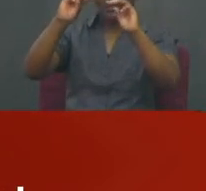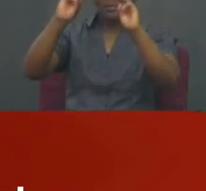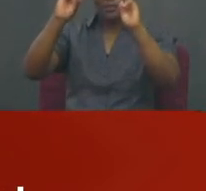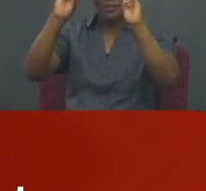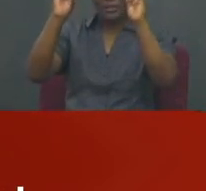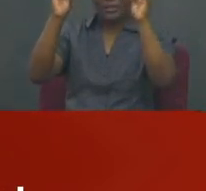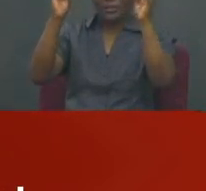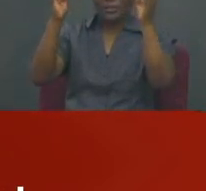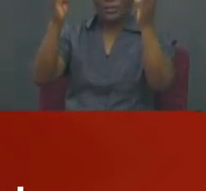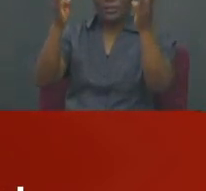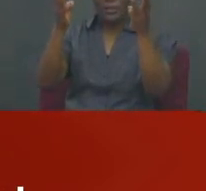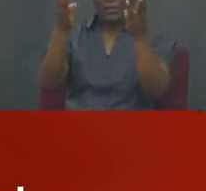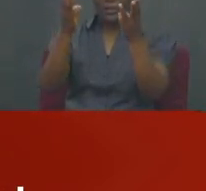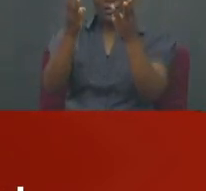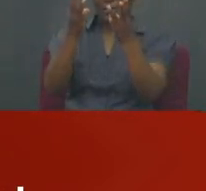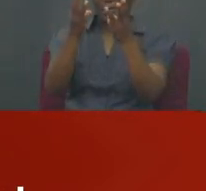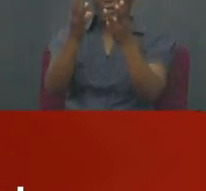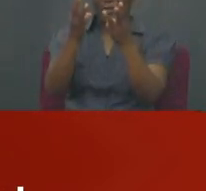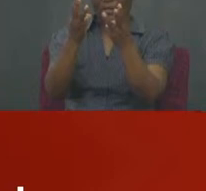overcomes the